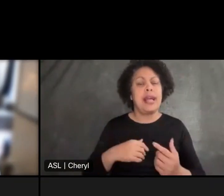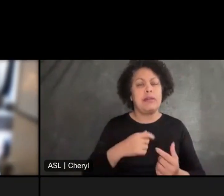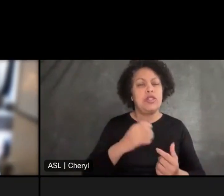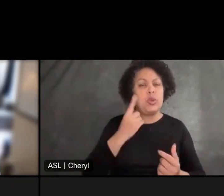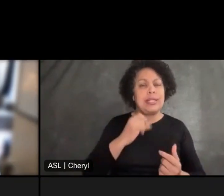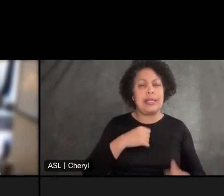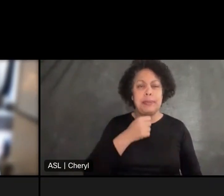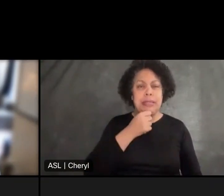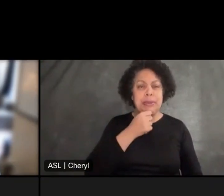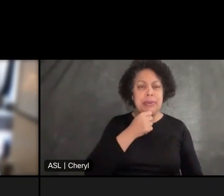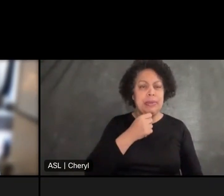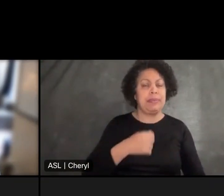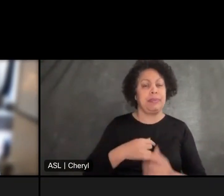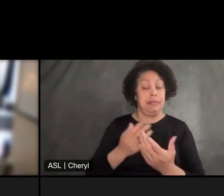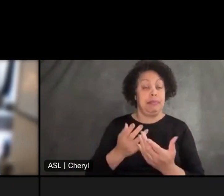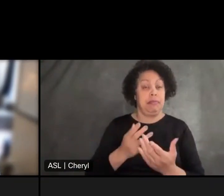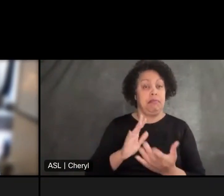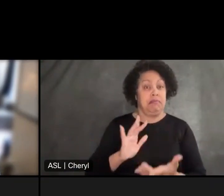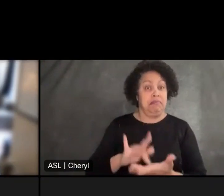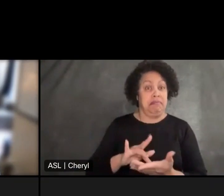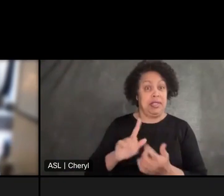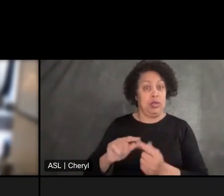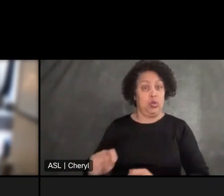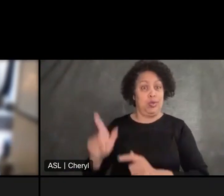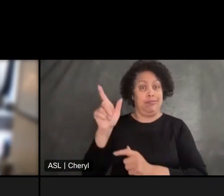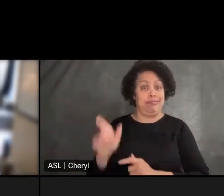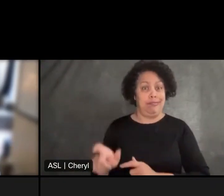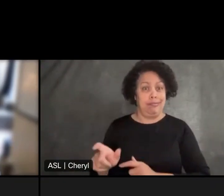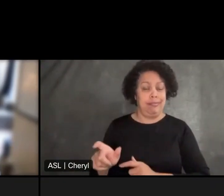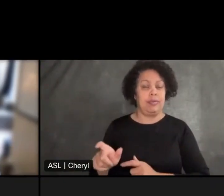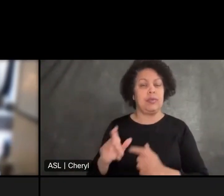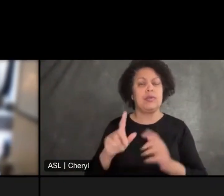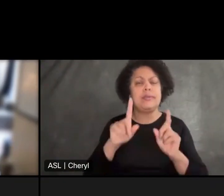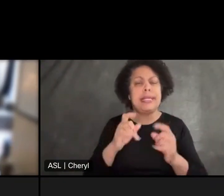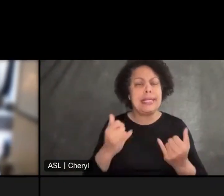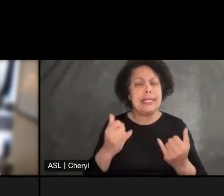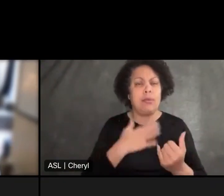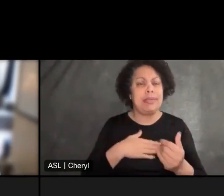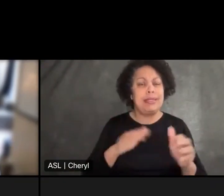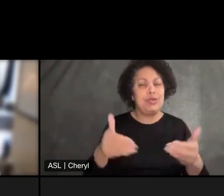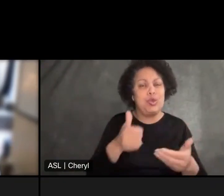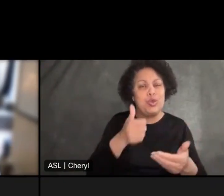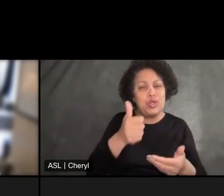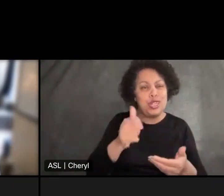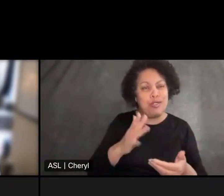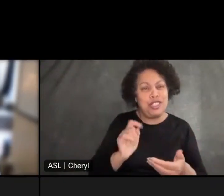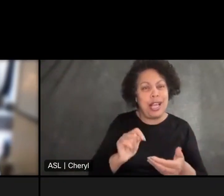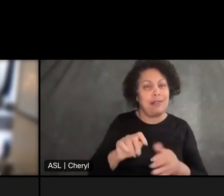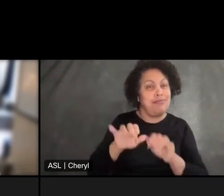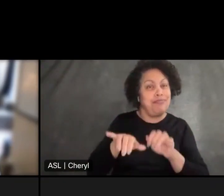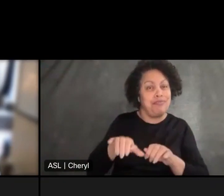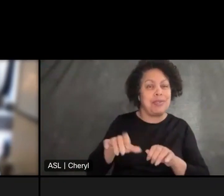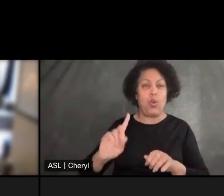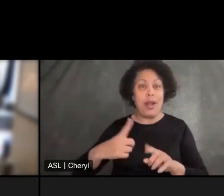it. Let's test this chat feature now. Please introduce yourself in the chat and let us know where you're joining us from